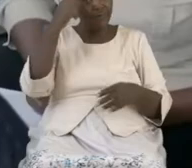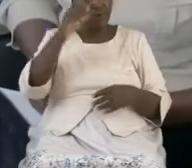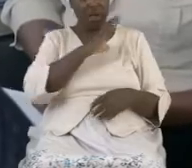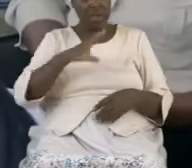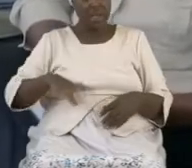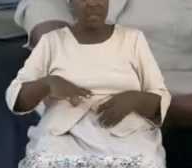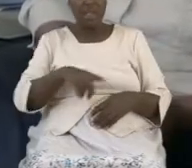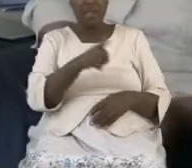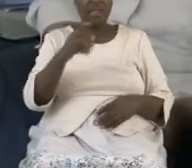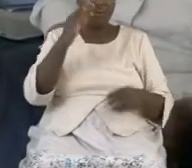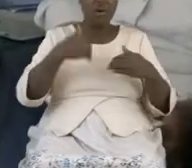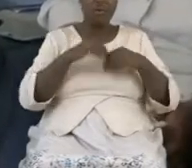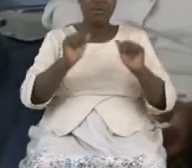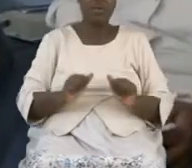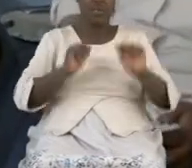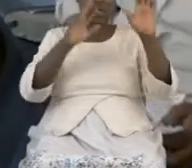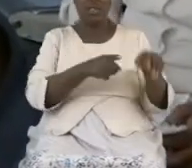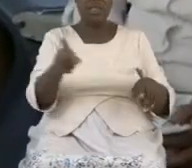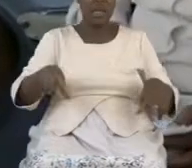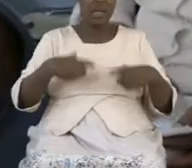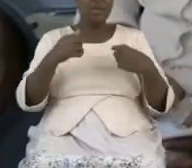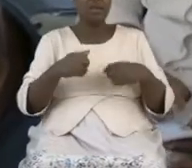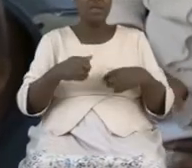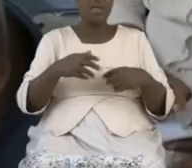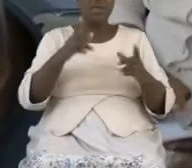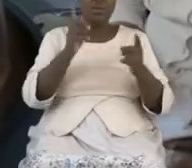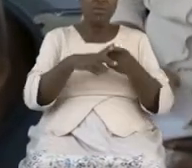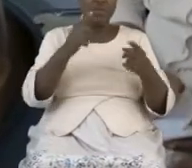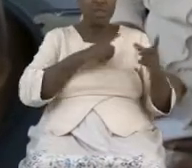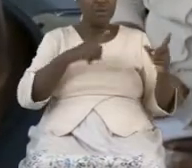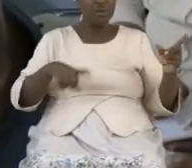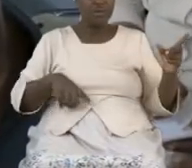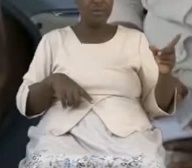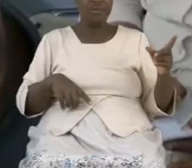their lives unreservedly,